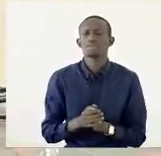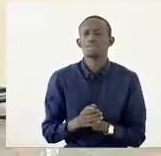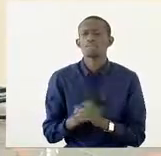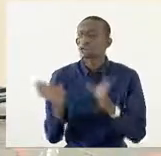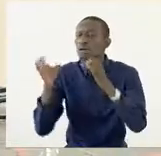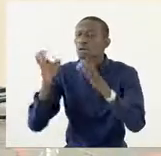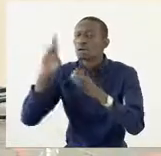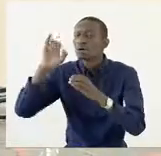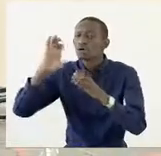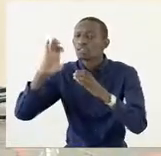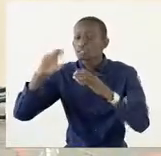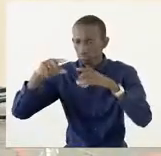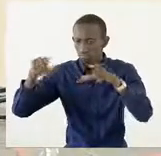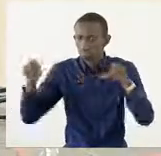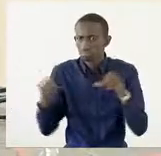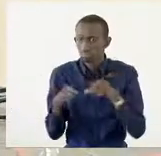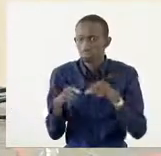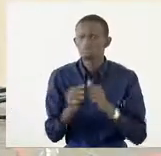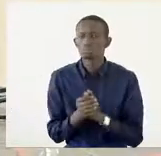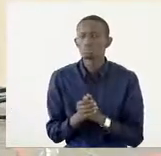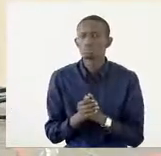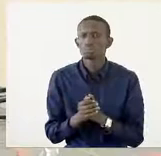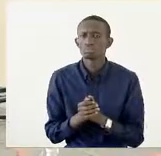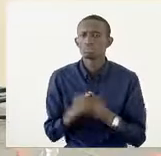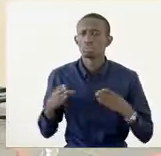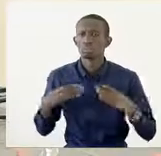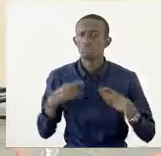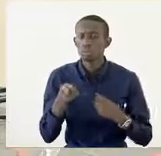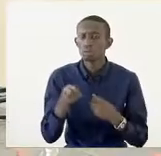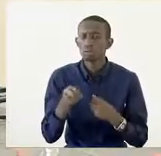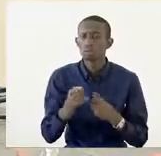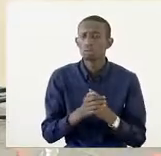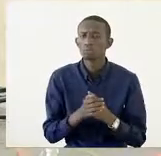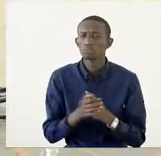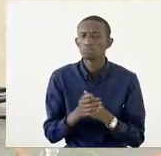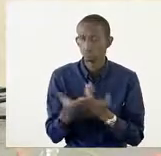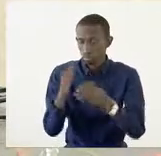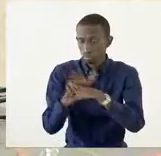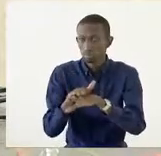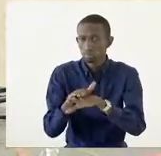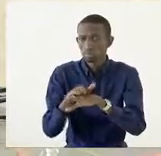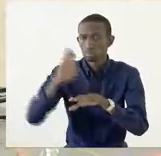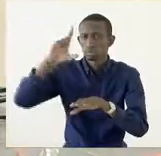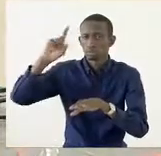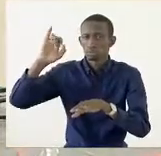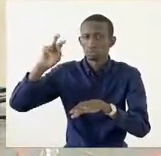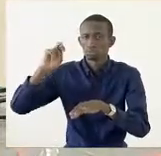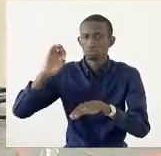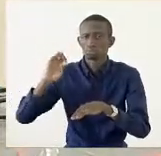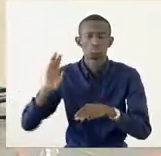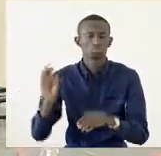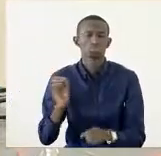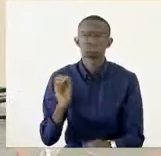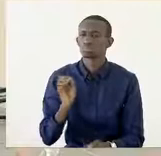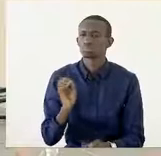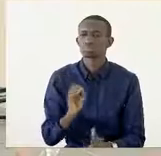be susceptible or highly susceptible to the attack of the electrophiles. That's what we are talking about.